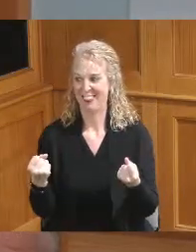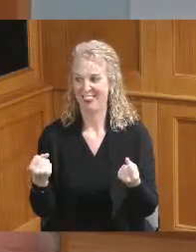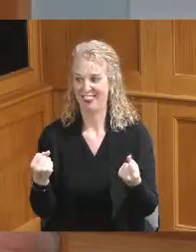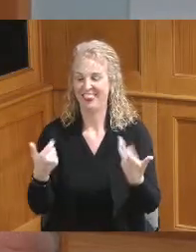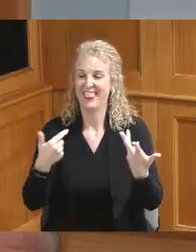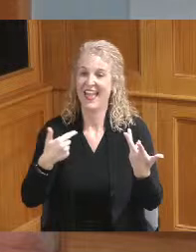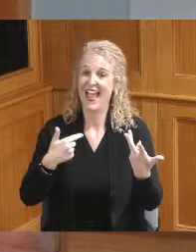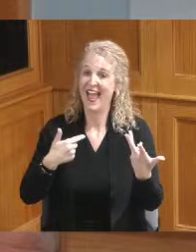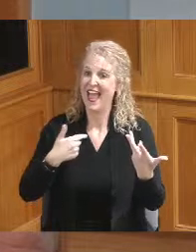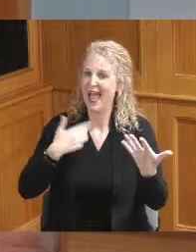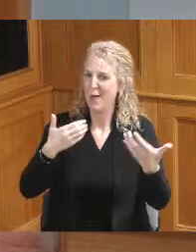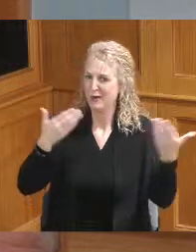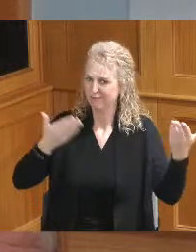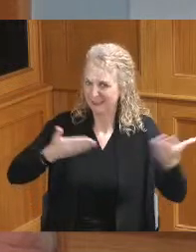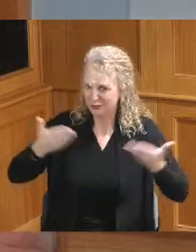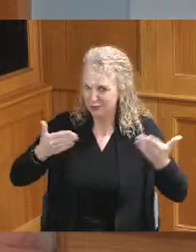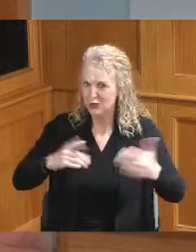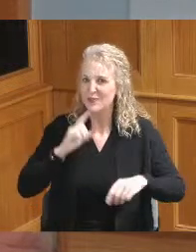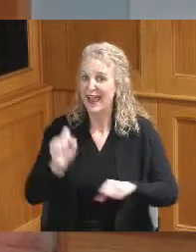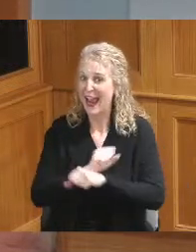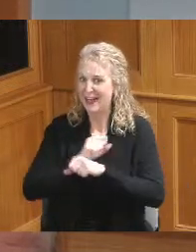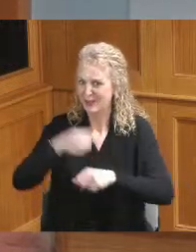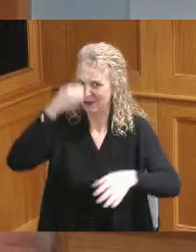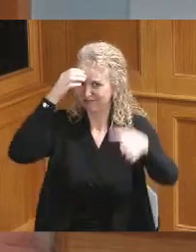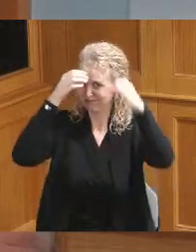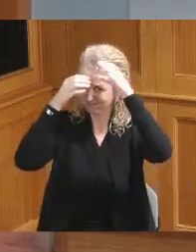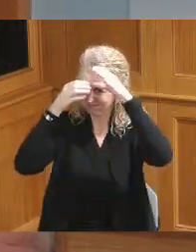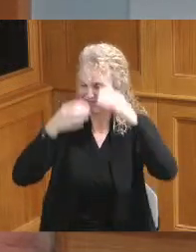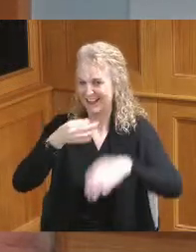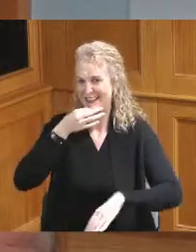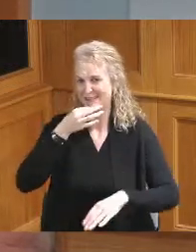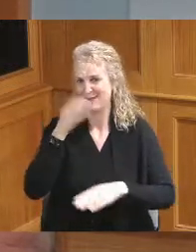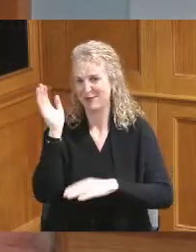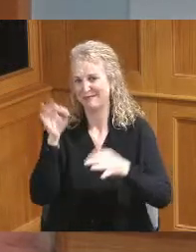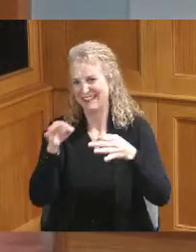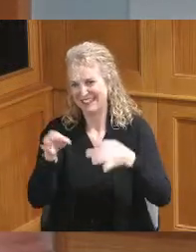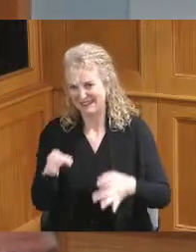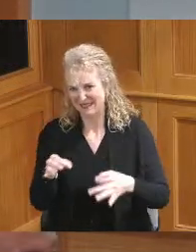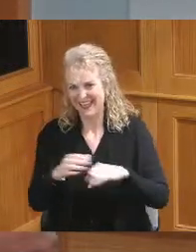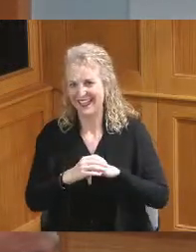pleasure of introducing the actual experts who will be able to come up here and talk to you